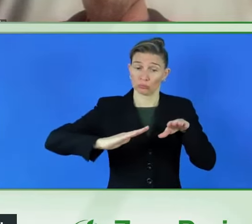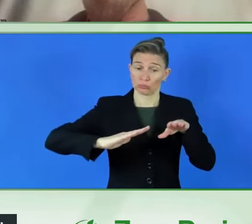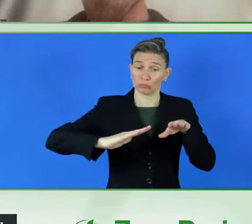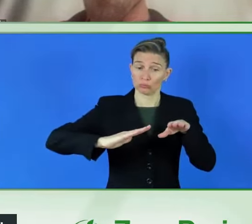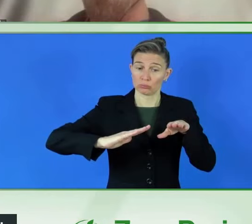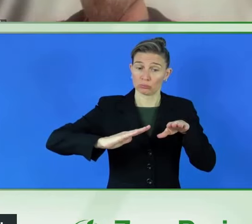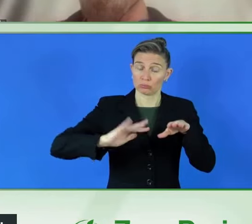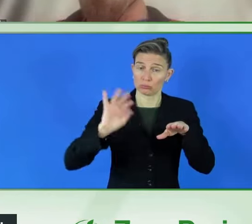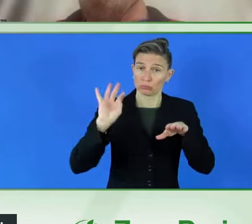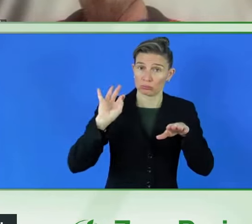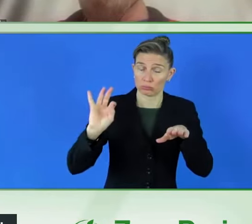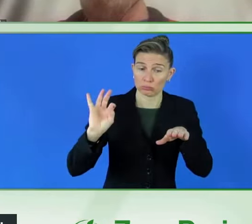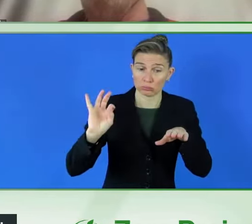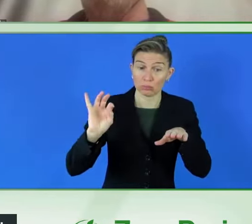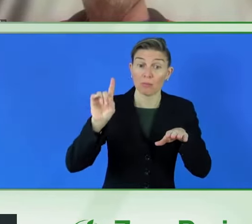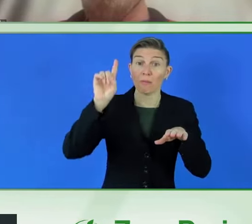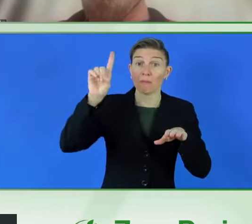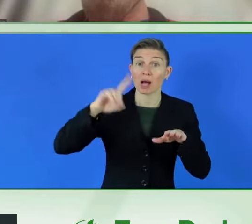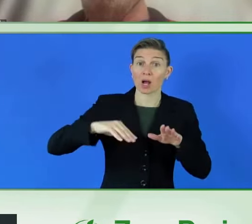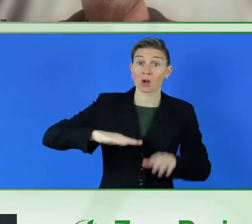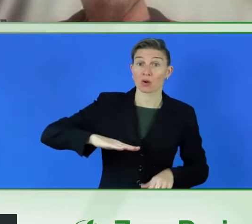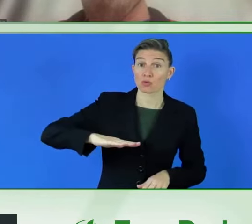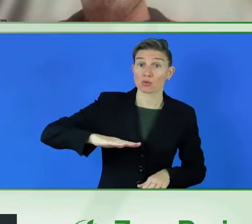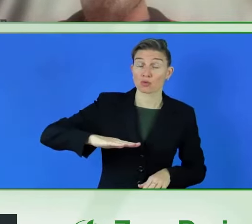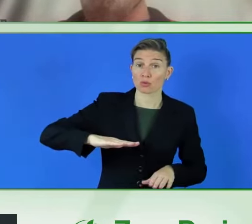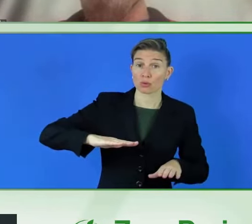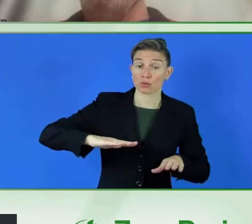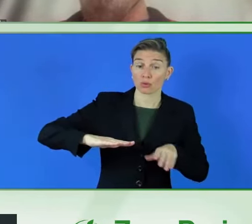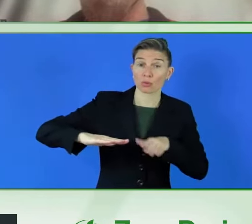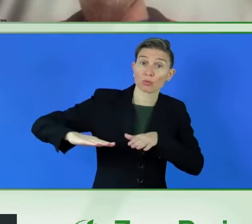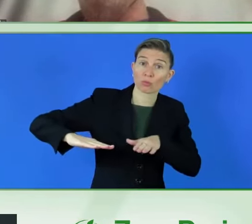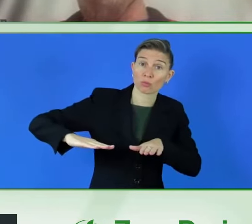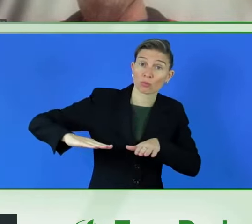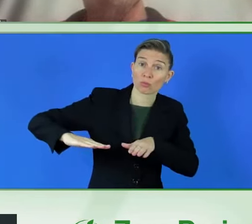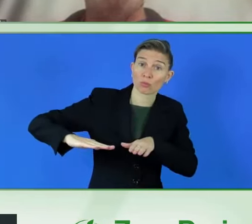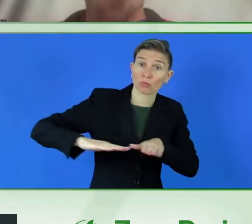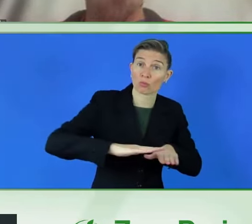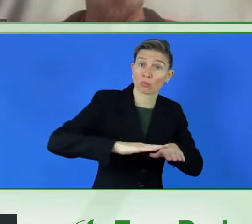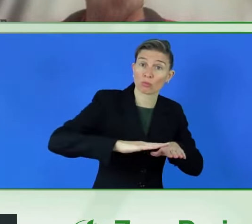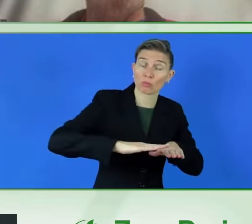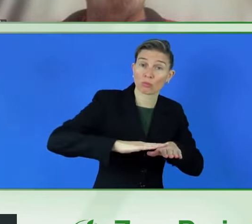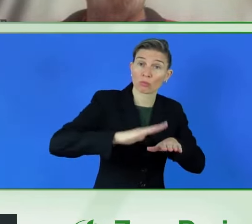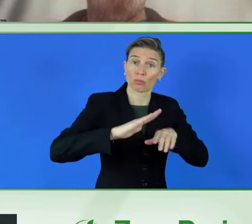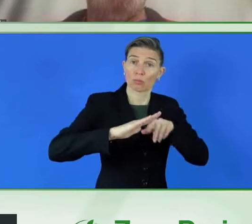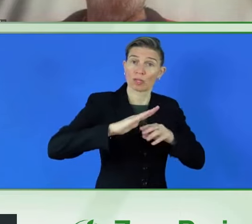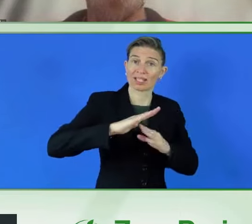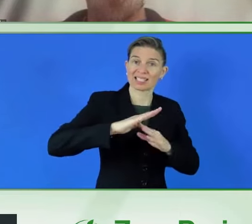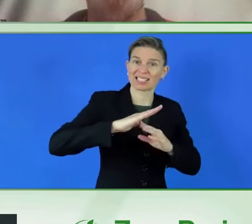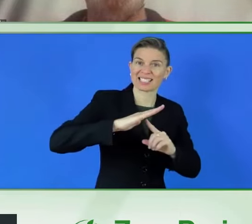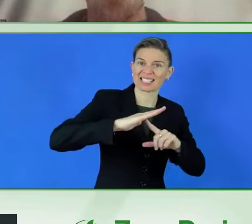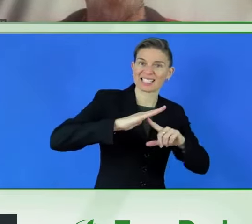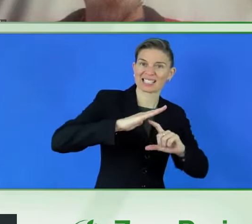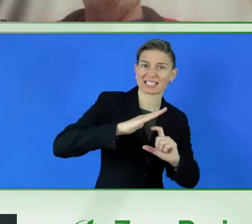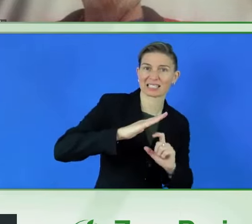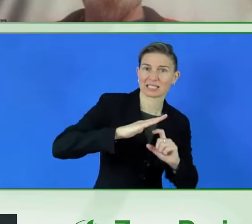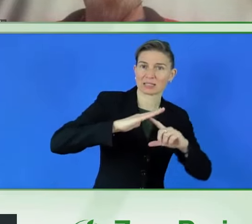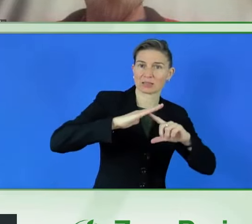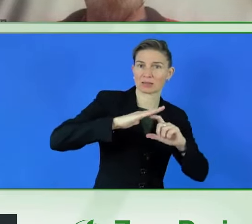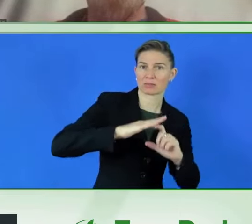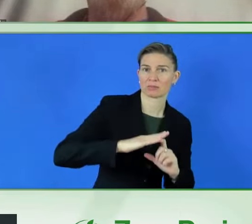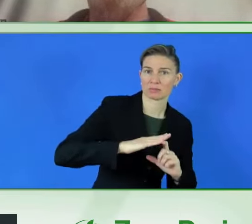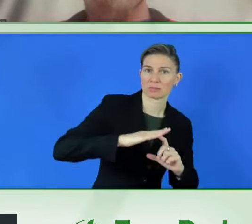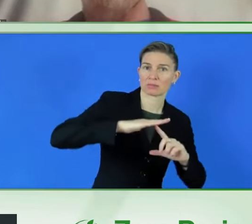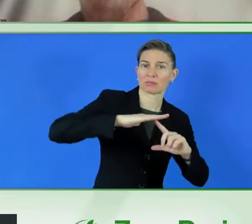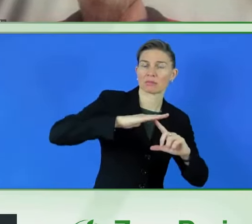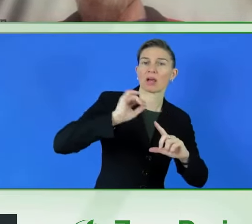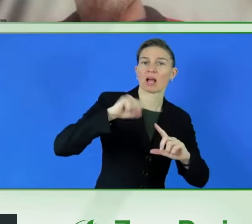loading from the ground, then both ramps come out, the suspension lowers, and you can load at about 1 in 12. In future,